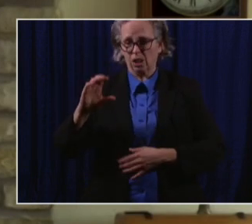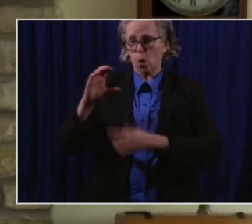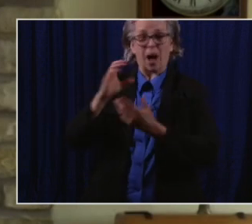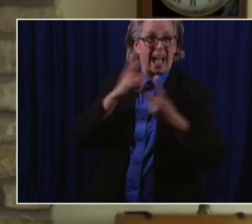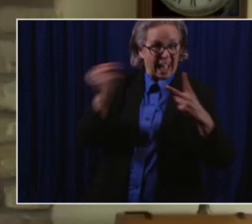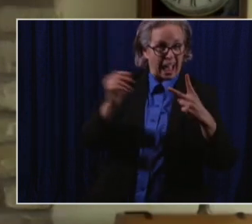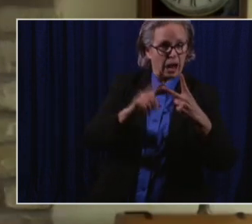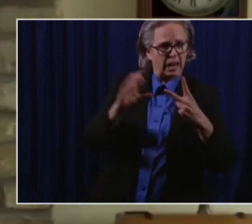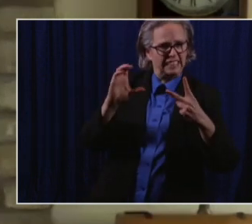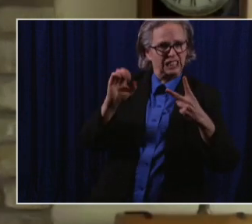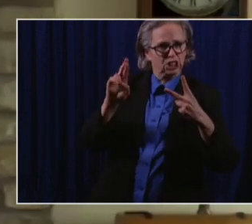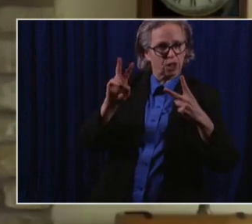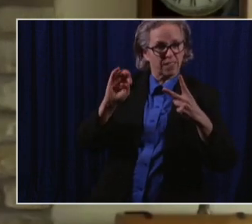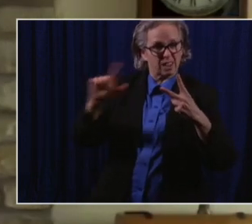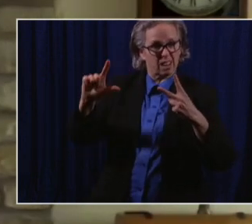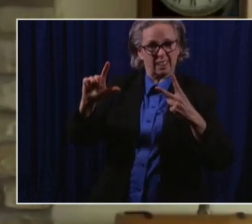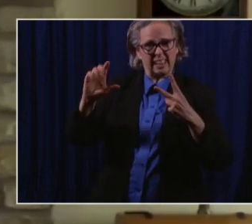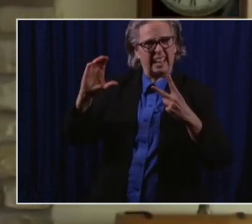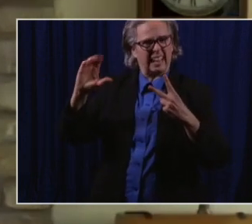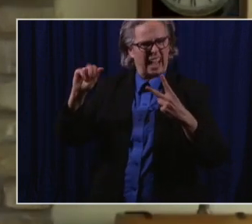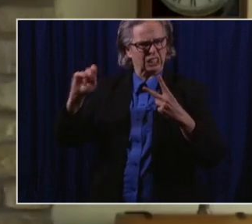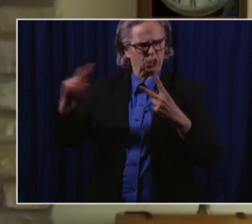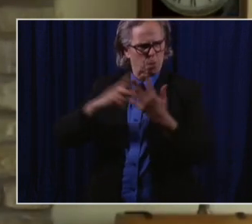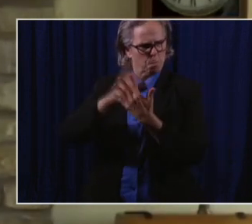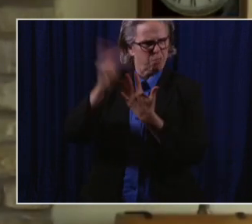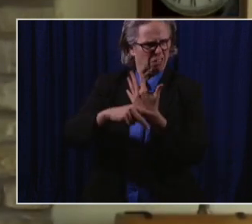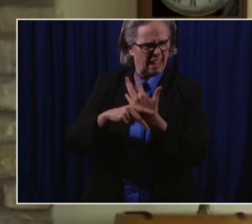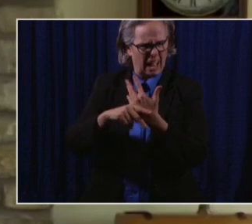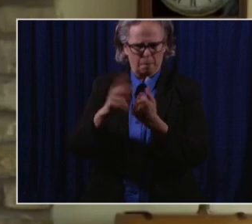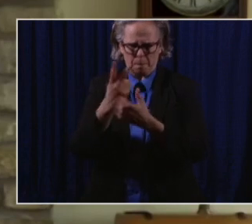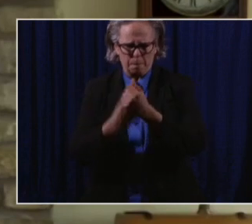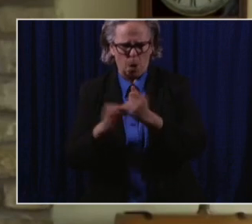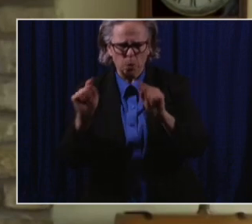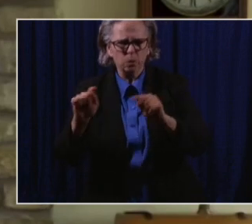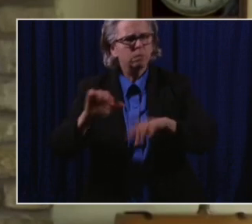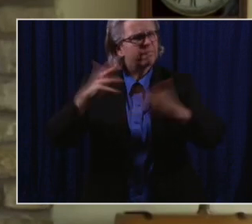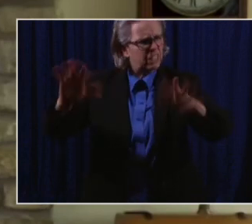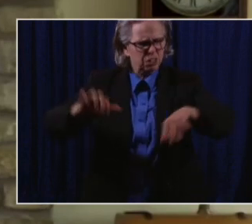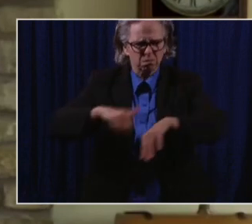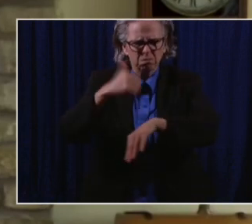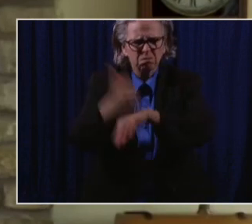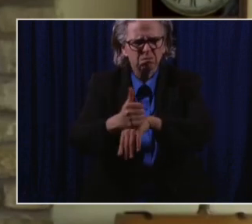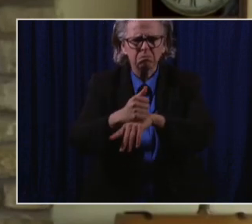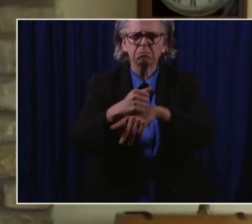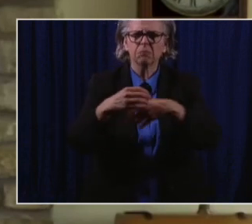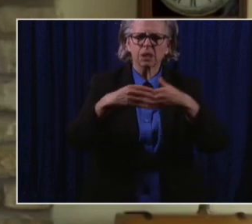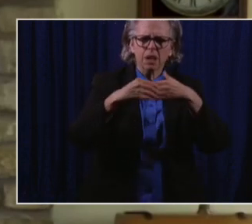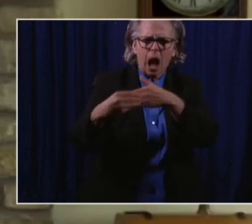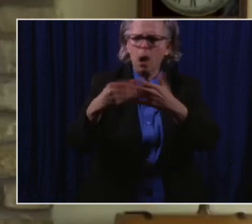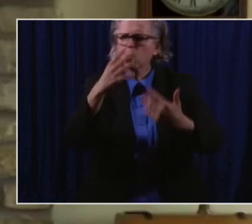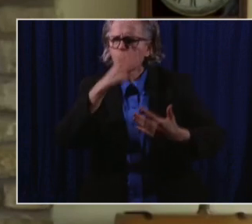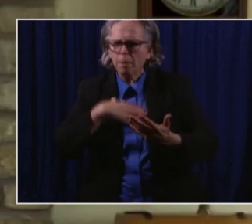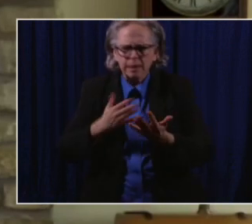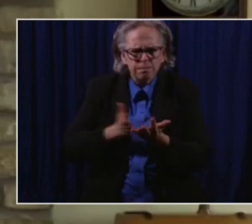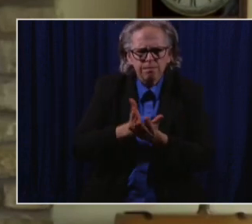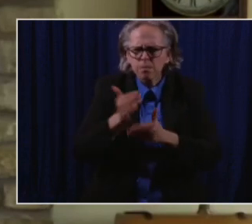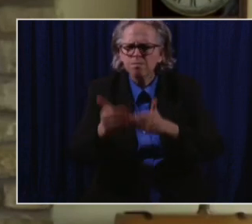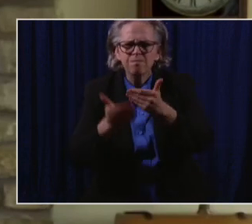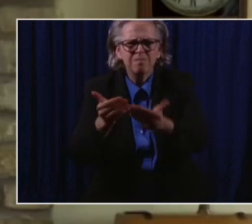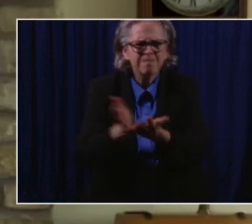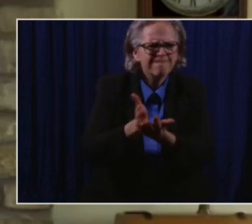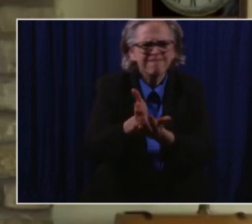and guiding them through the healthcare process. The program also offers no-cost screenings and diagnostic